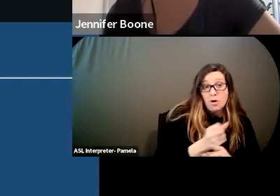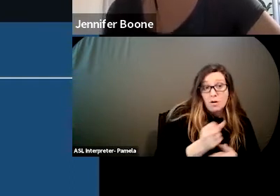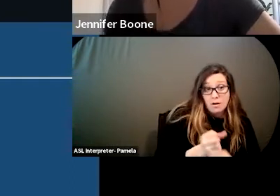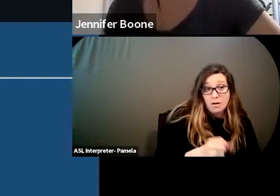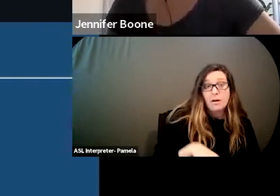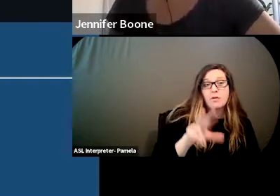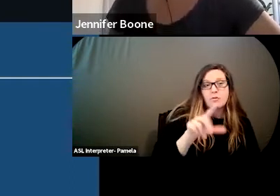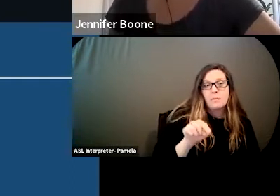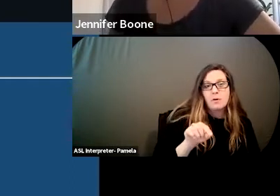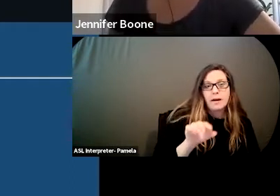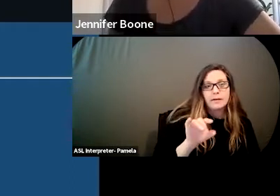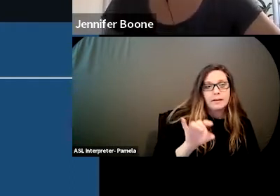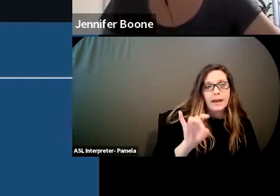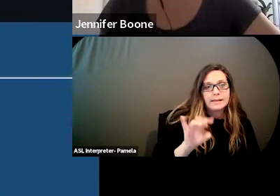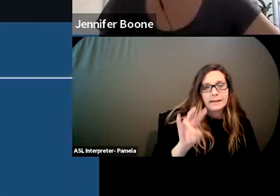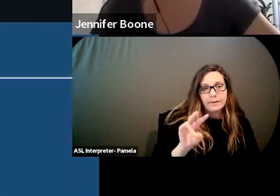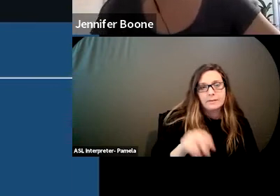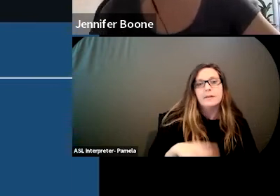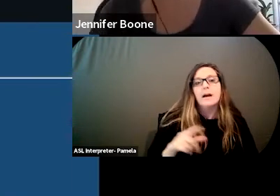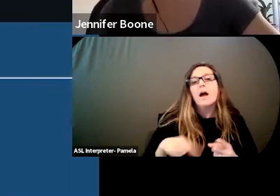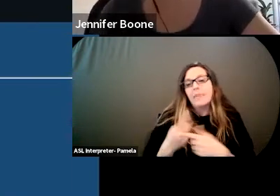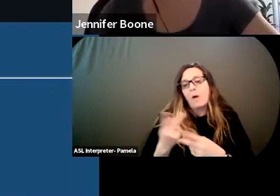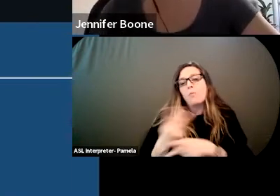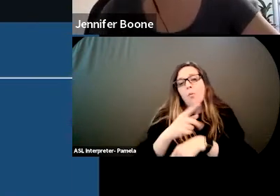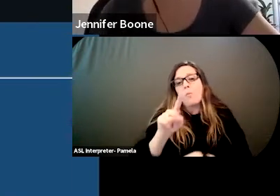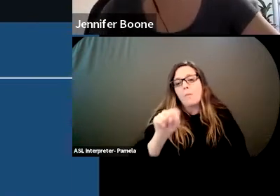and 1.47 times more likely to experience verbal.